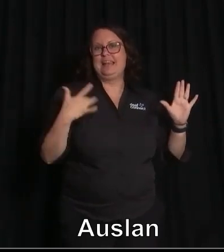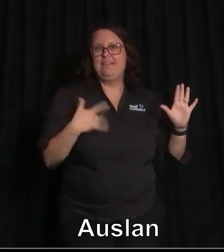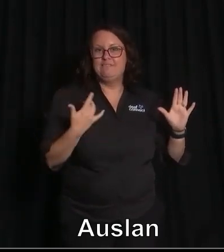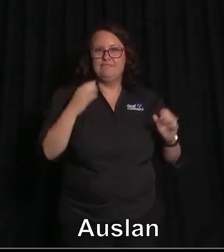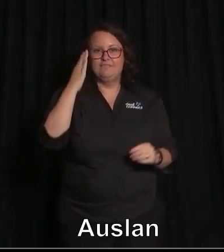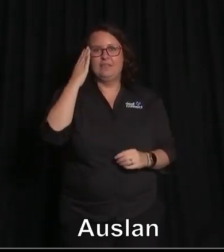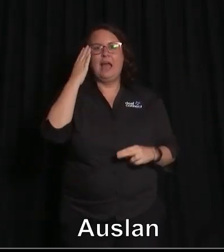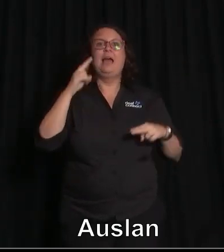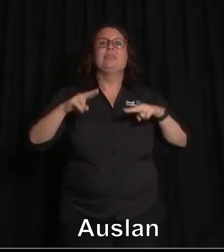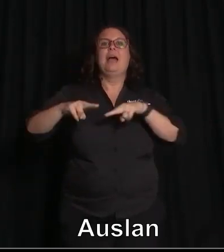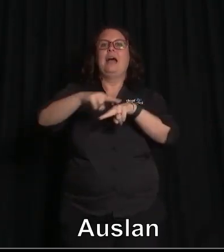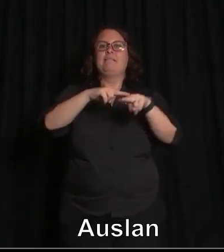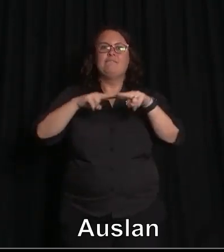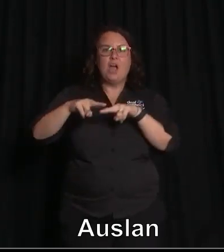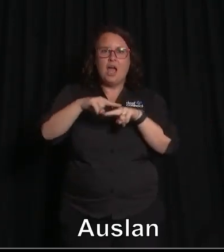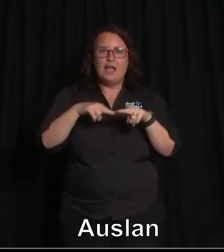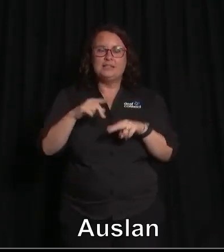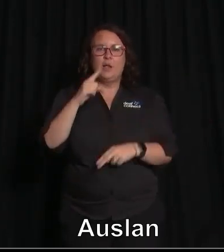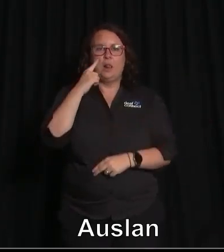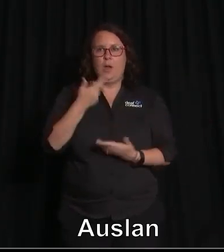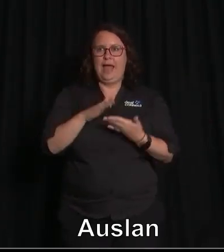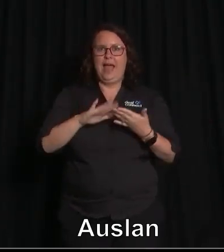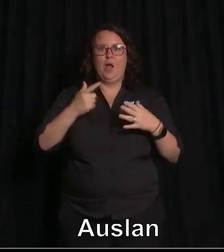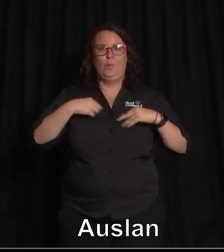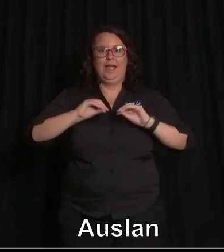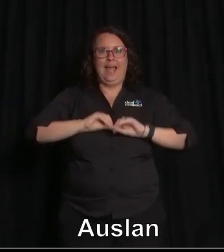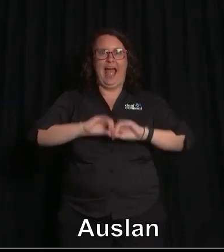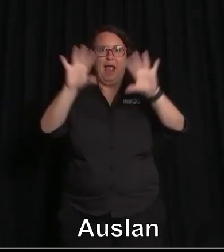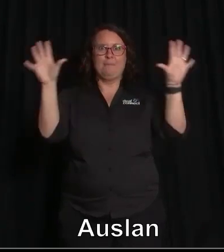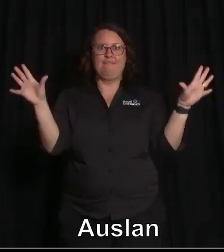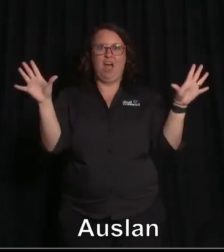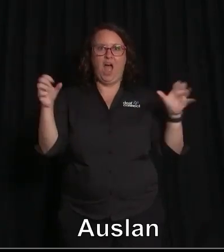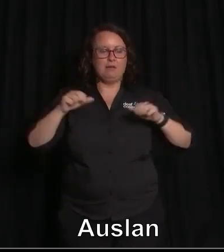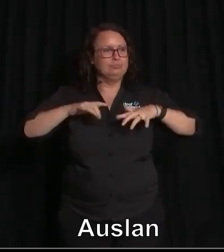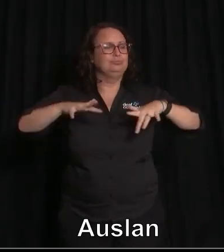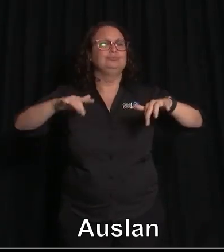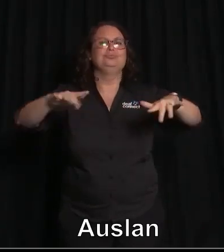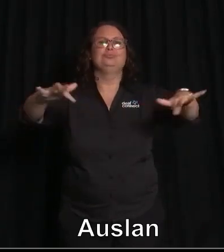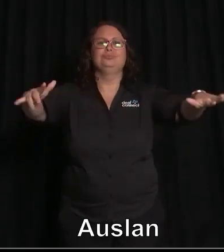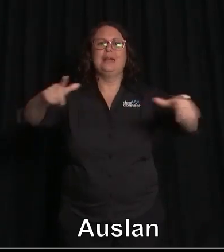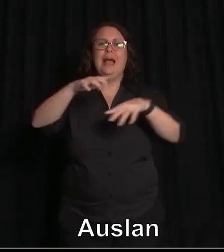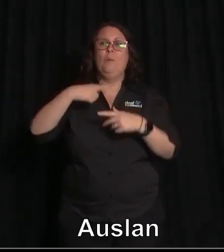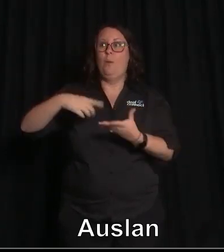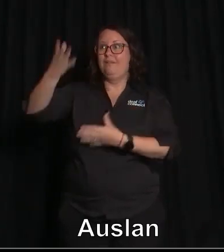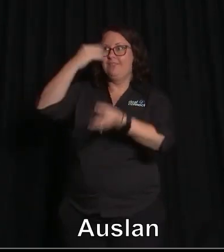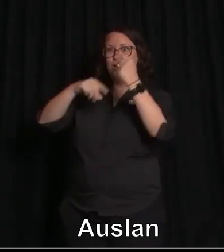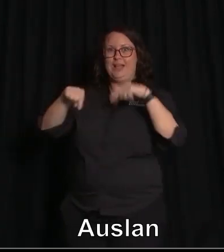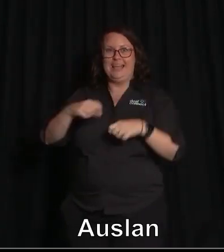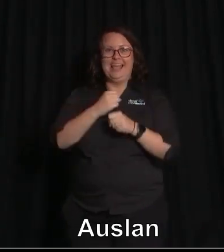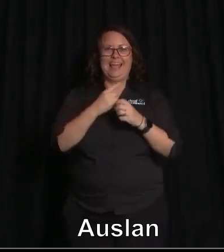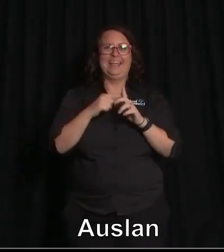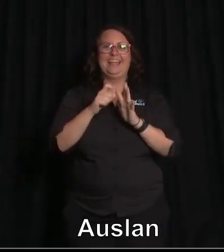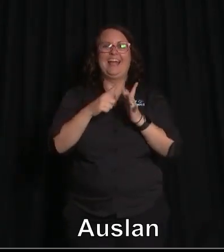on Friday, we look forward to how we will amplify the lessons from the Gadigal lands of Sydney, of the